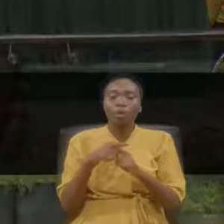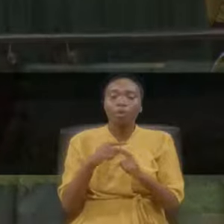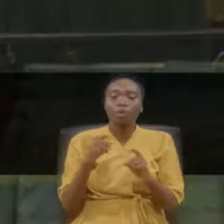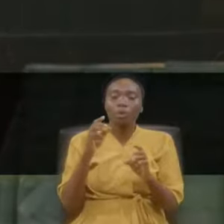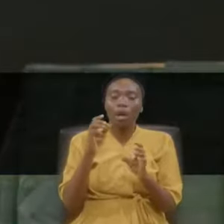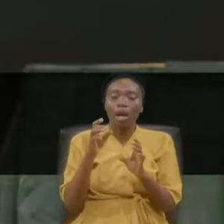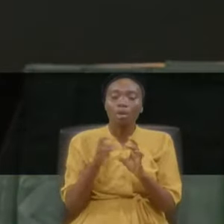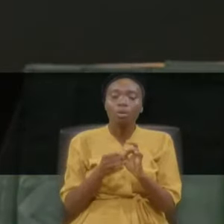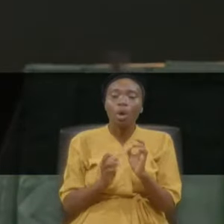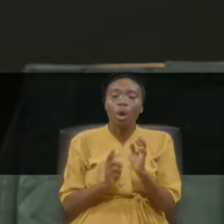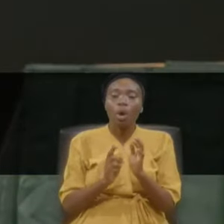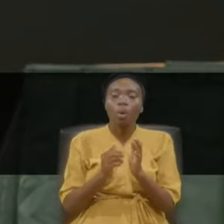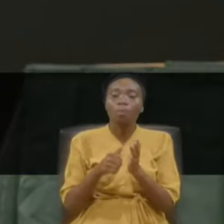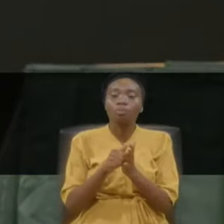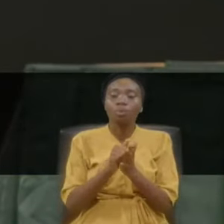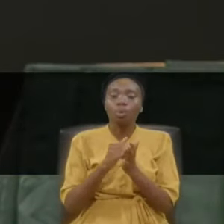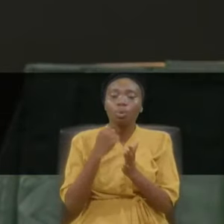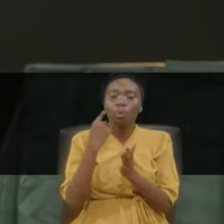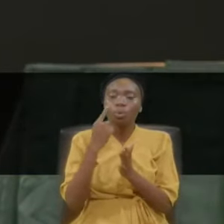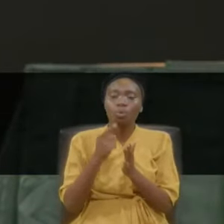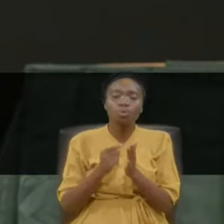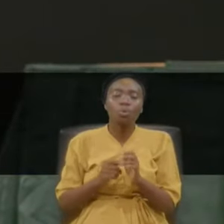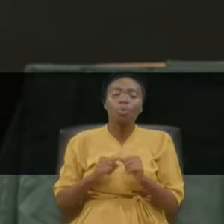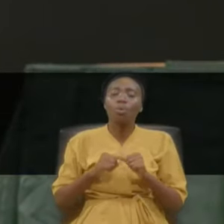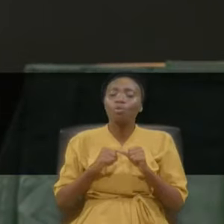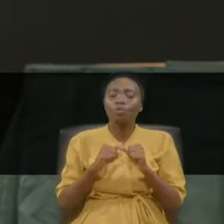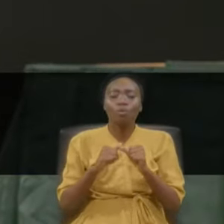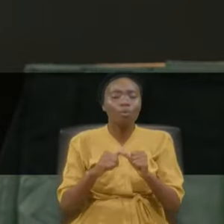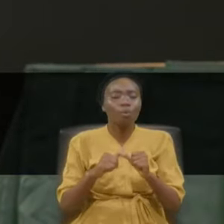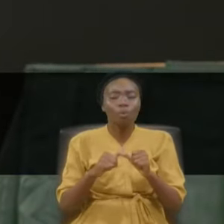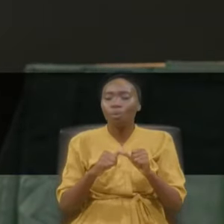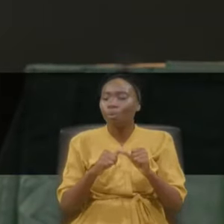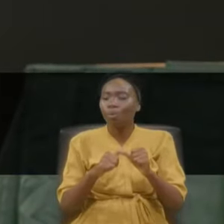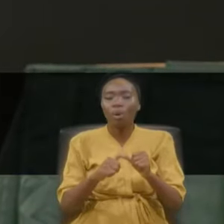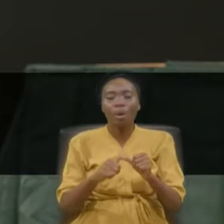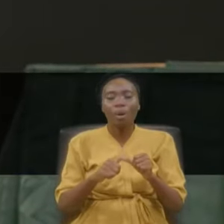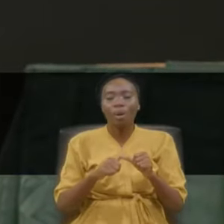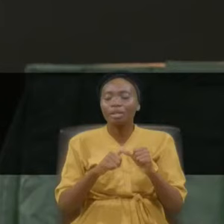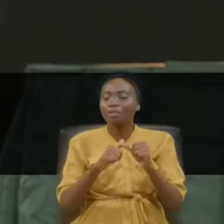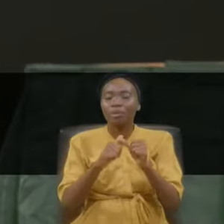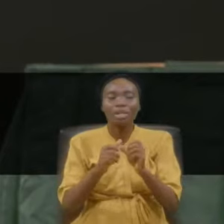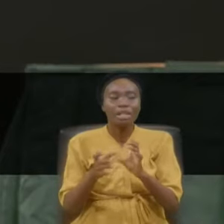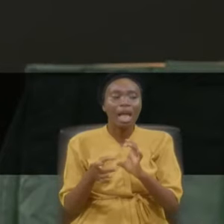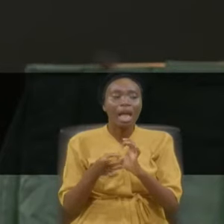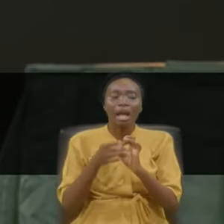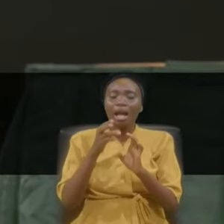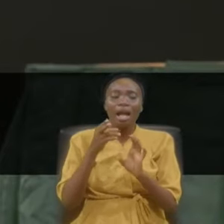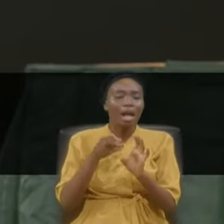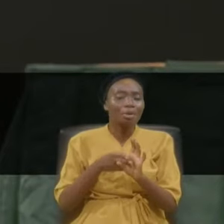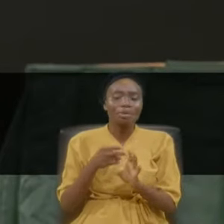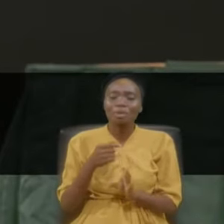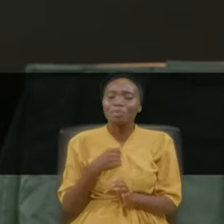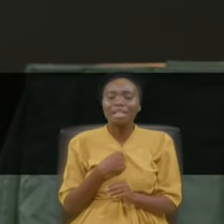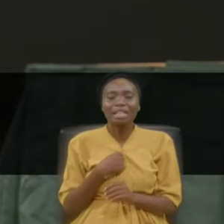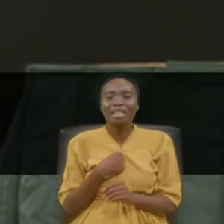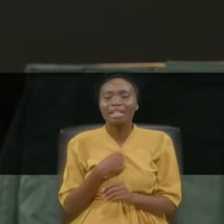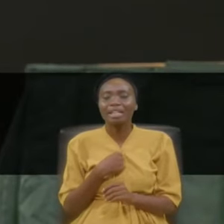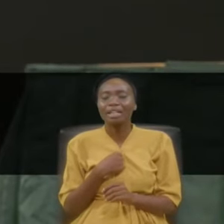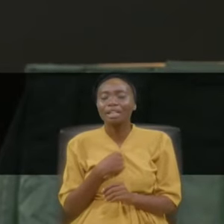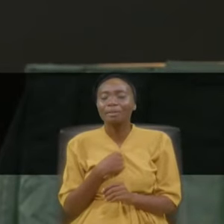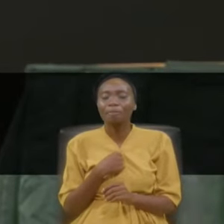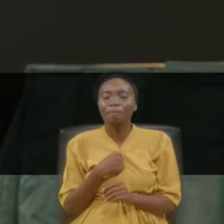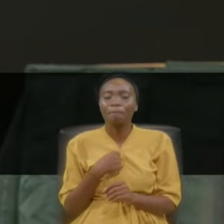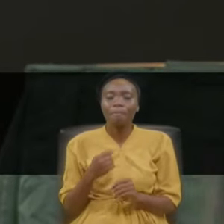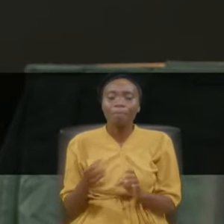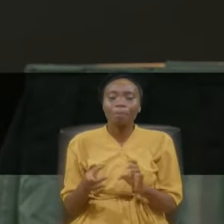When you count up those who forward press, count me,